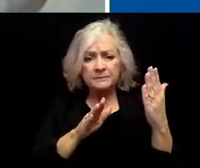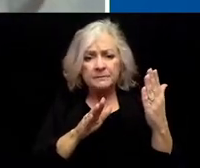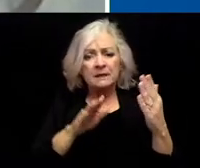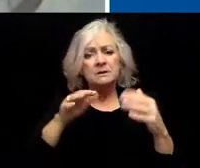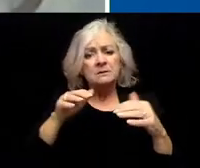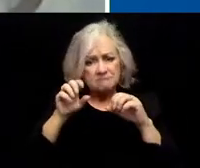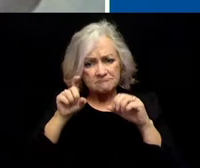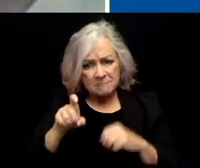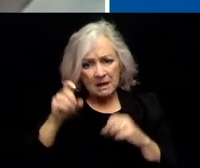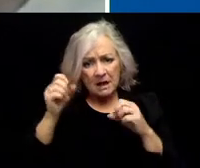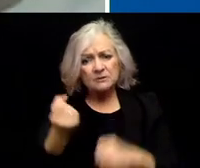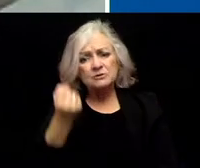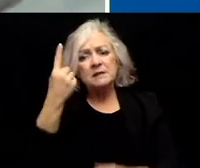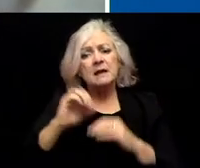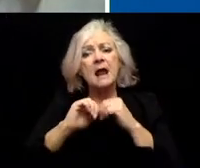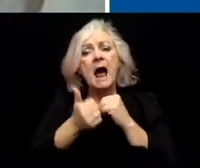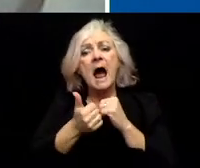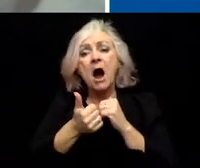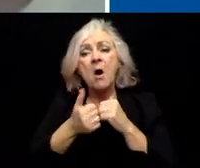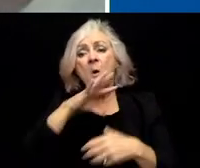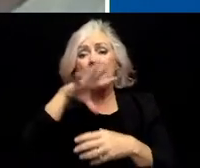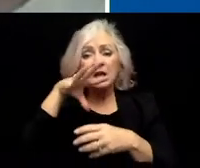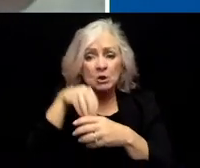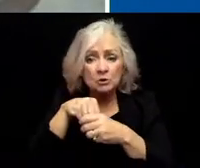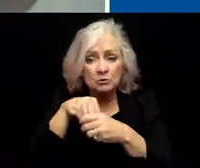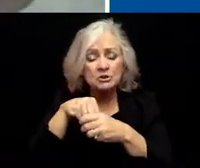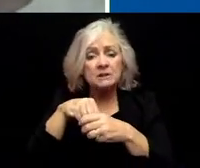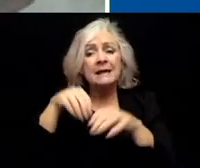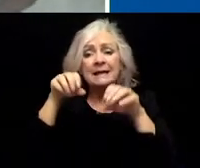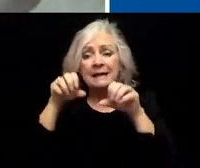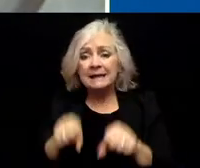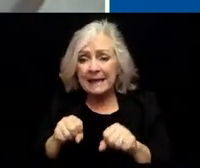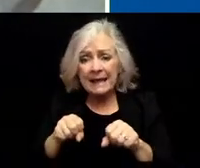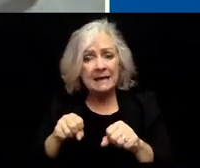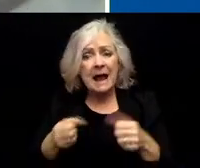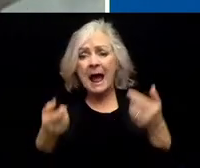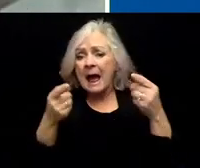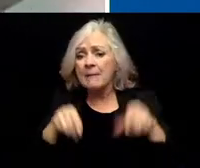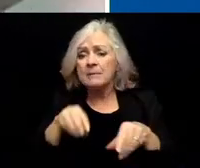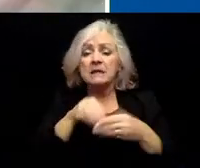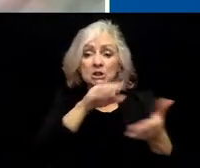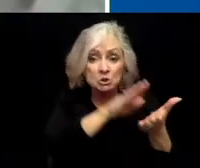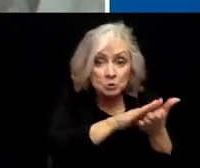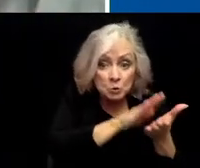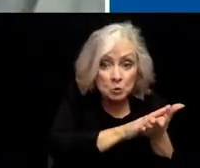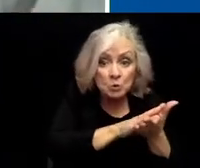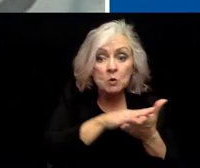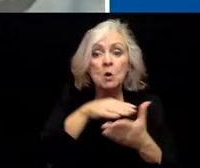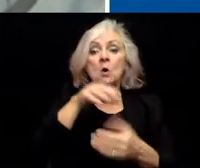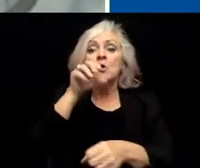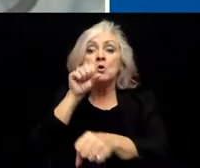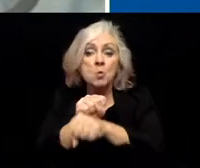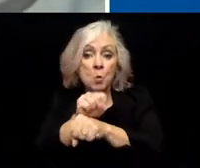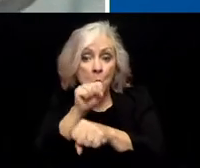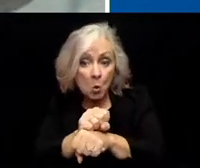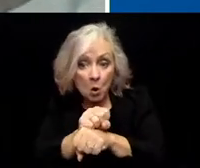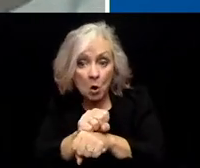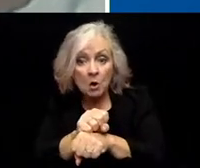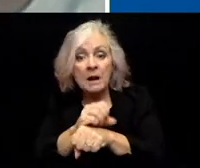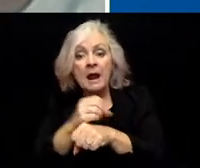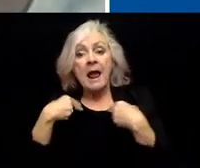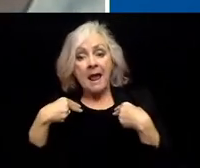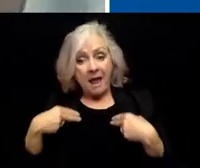how inclusion can take place in all spaces, from schools and the workplace to the health services and the sports